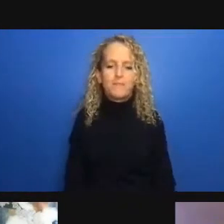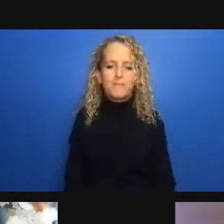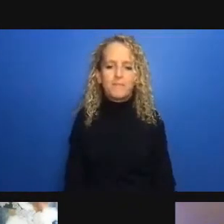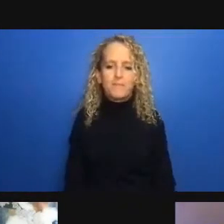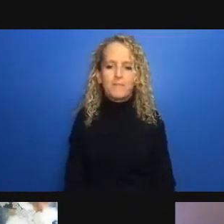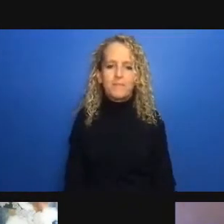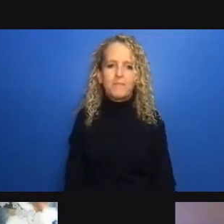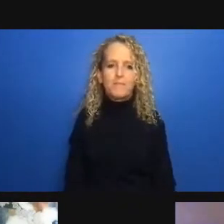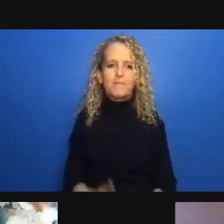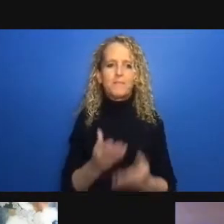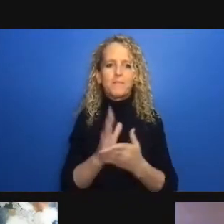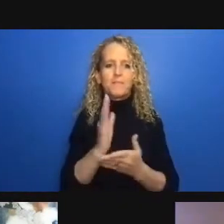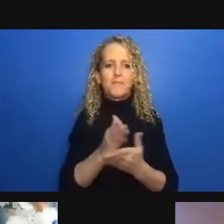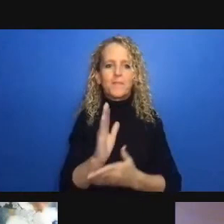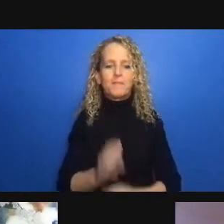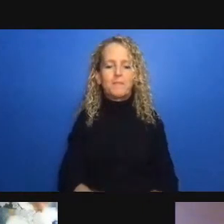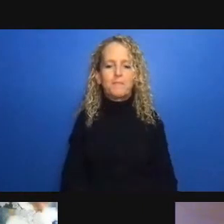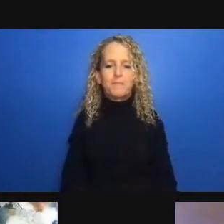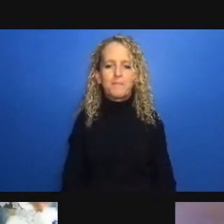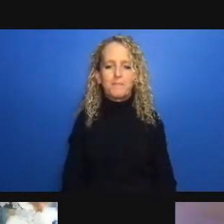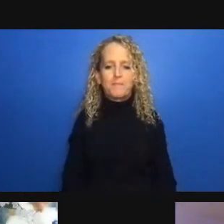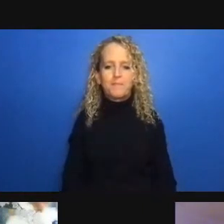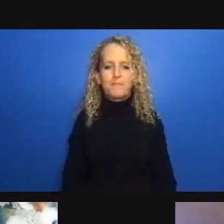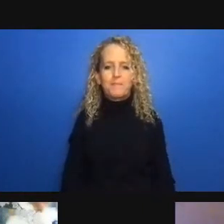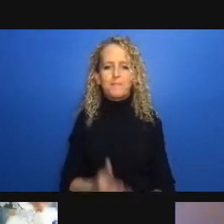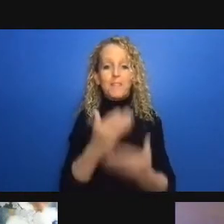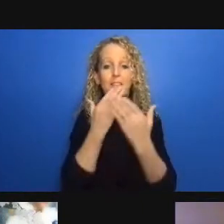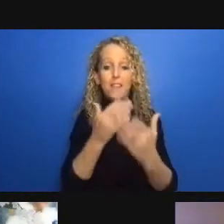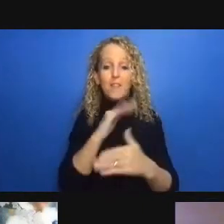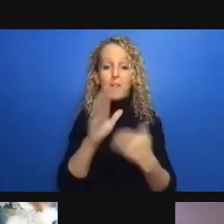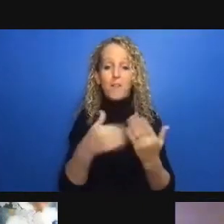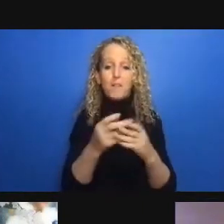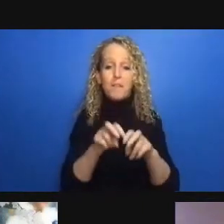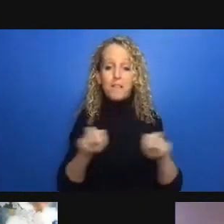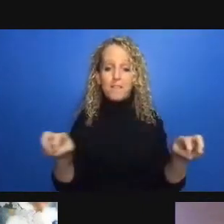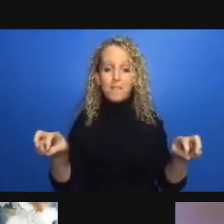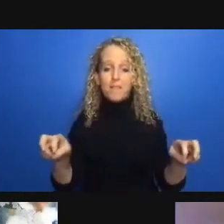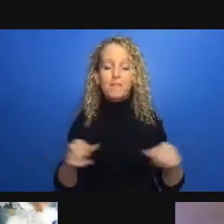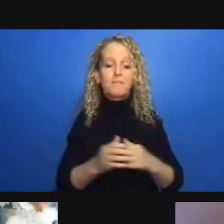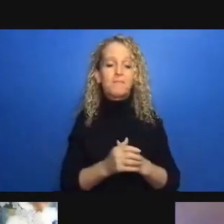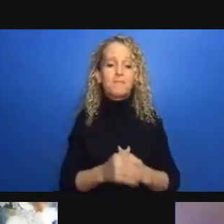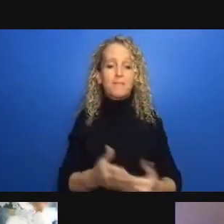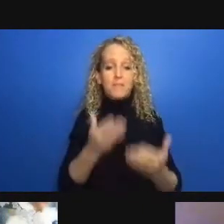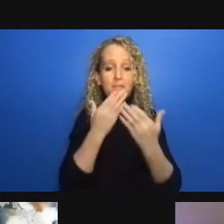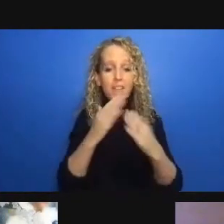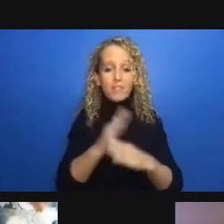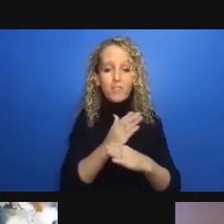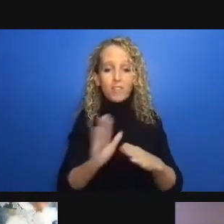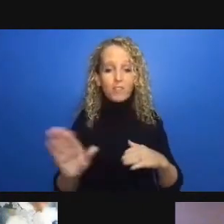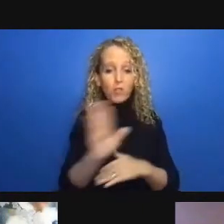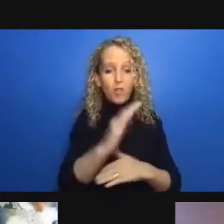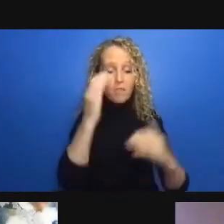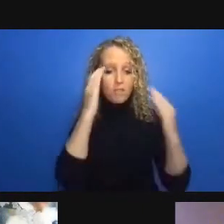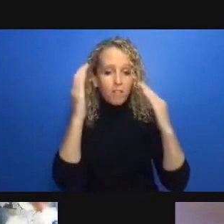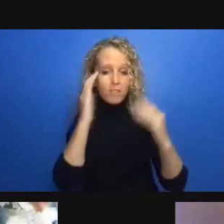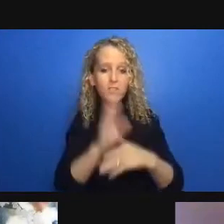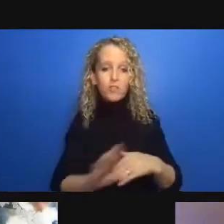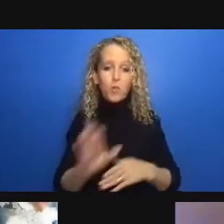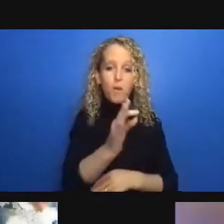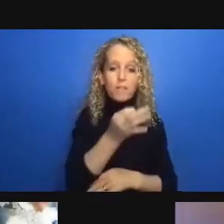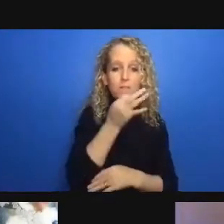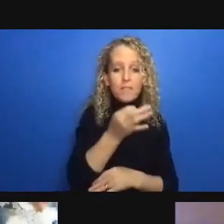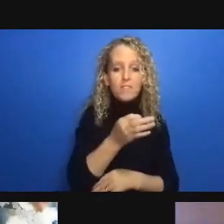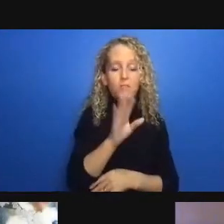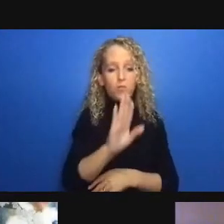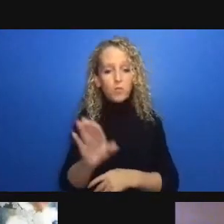Okay. Thank you so much to all the panelists for sharing their knowledge, their expertise, and the work they did for this panel